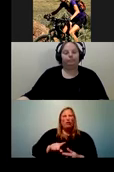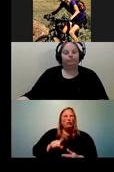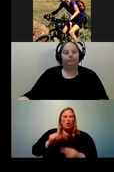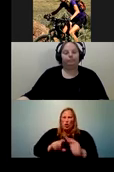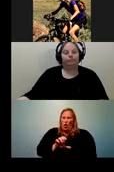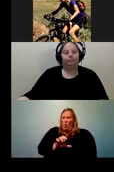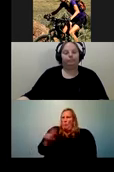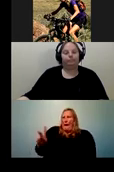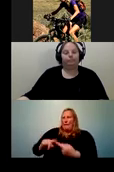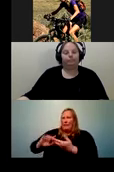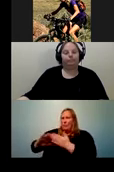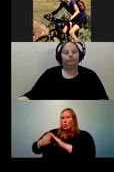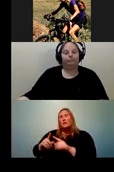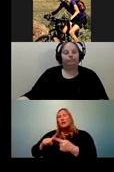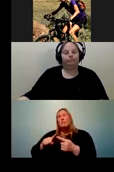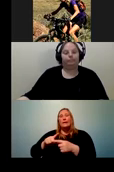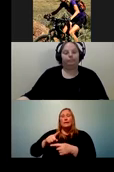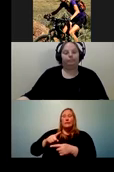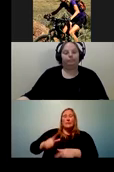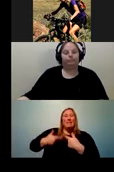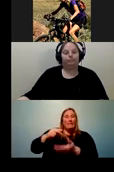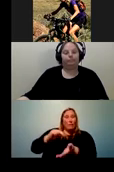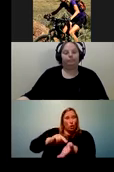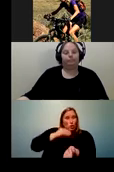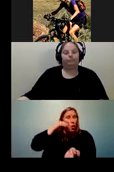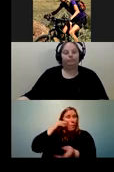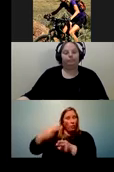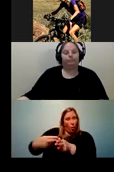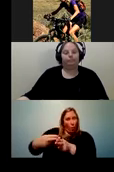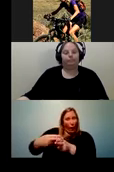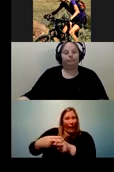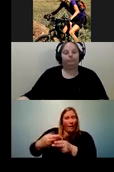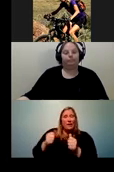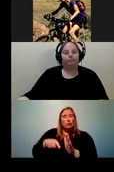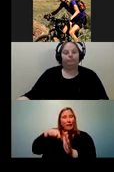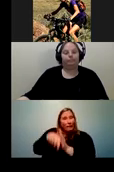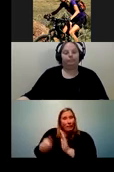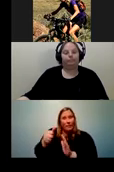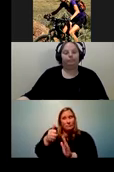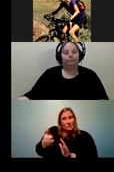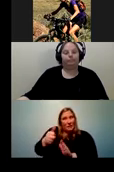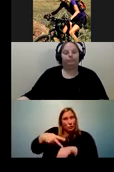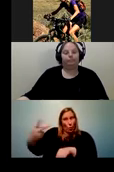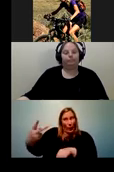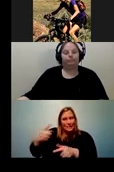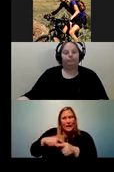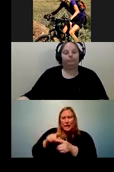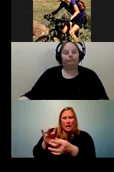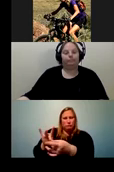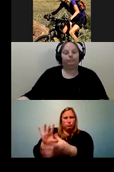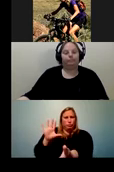in a nursing home for a while and tried to kill himself twice. So then he was put out in the community. And